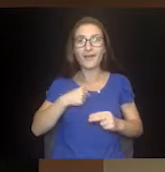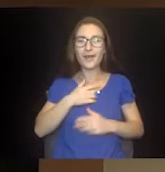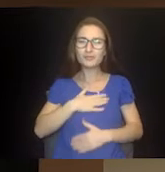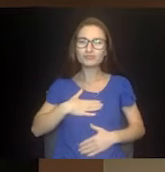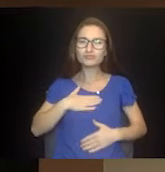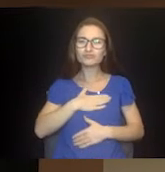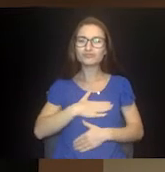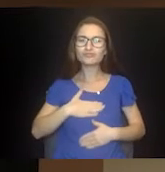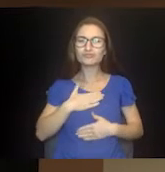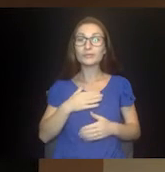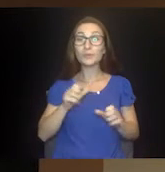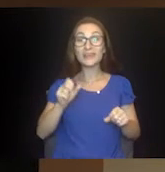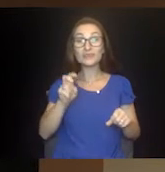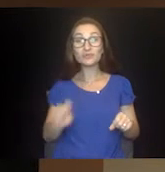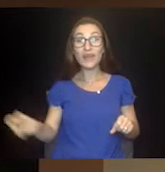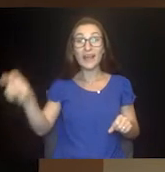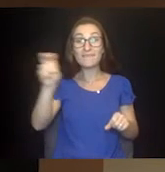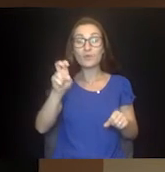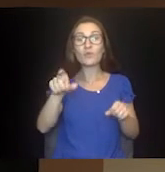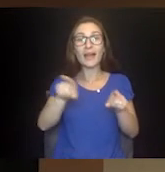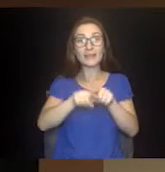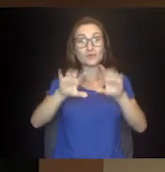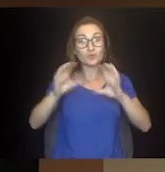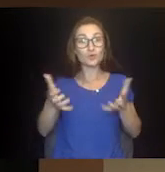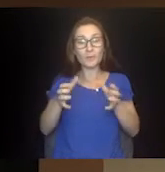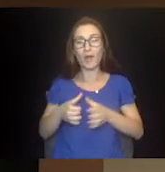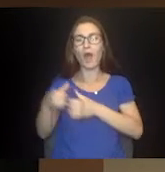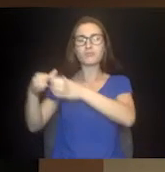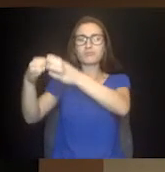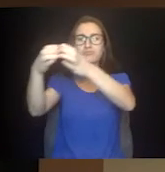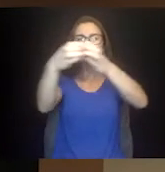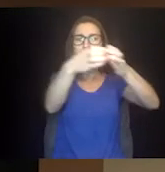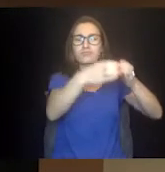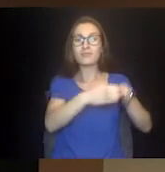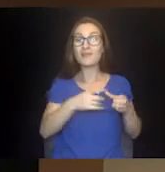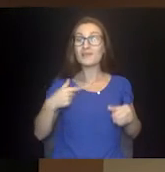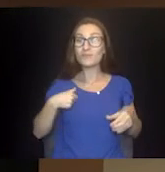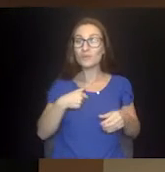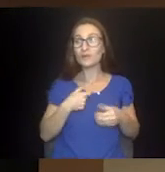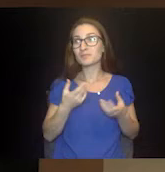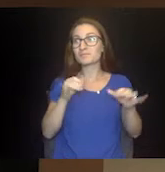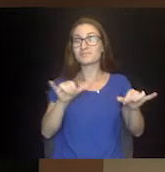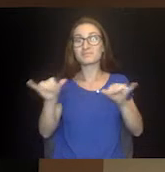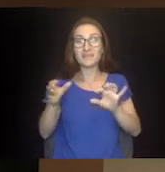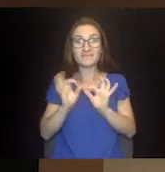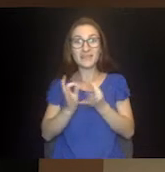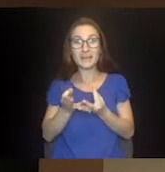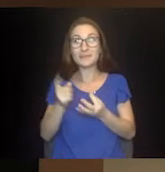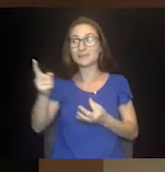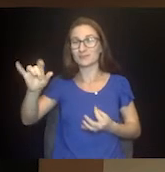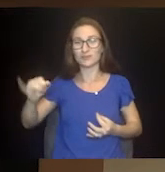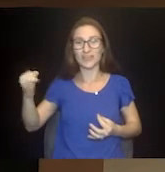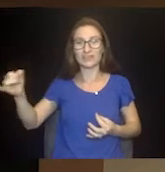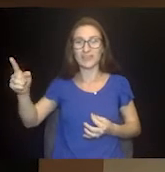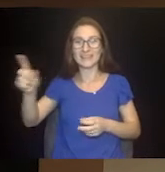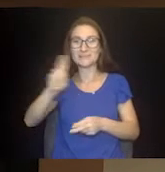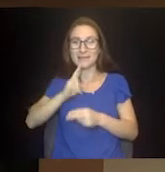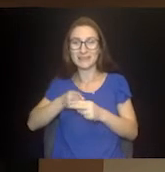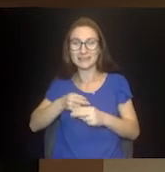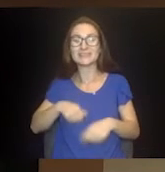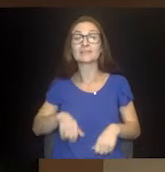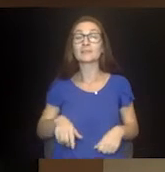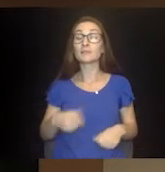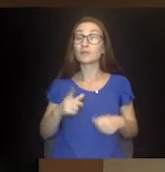fun, and we are able to kind of travel as one. We're a big family, like JJ noted there, and